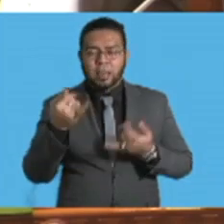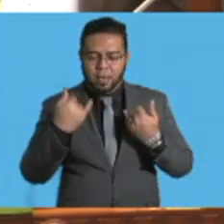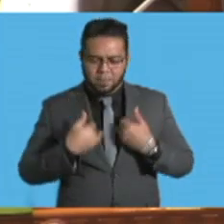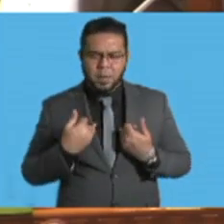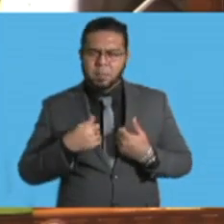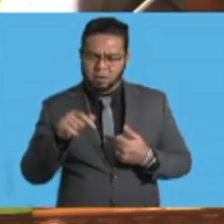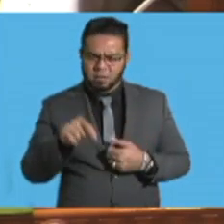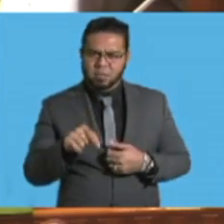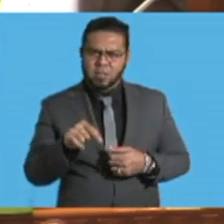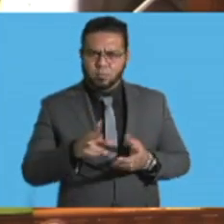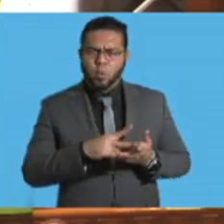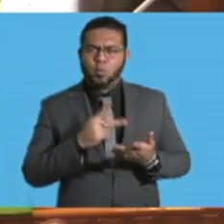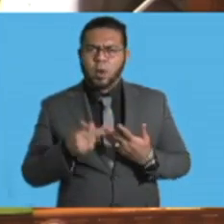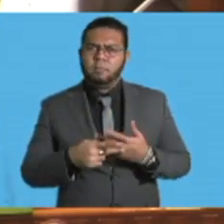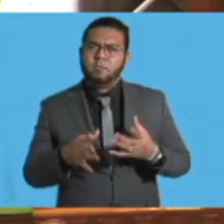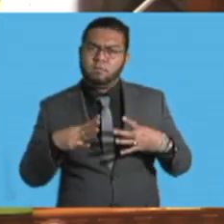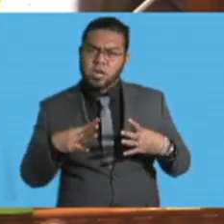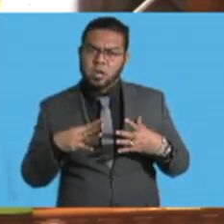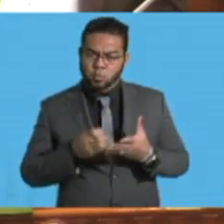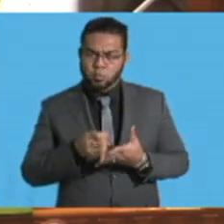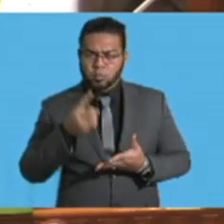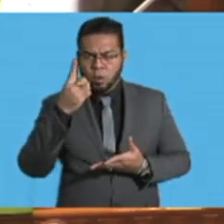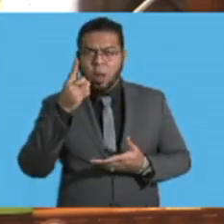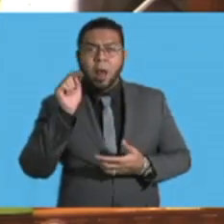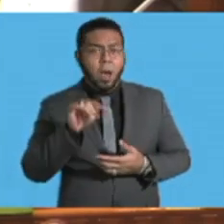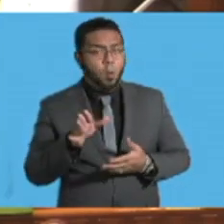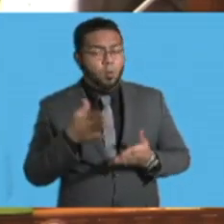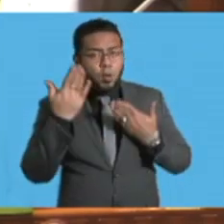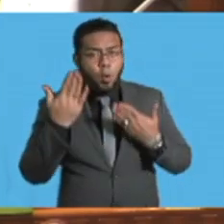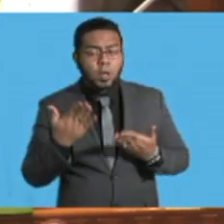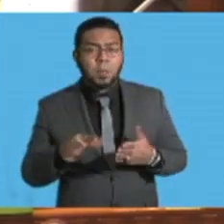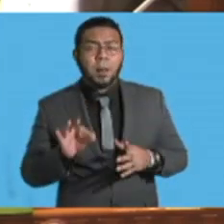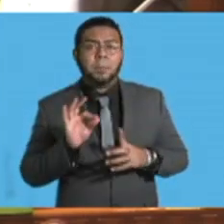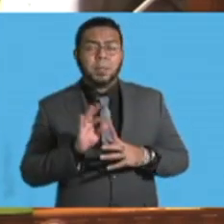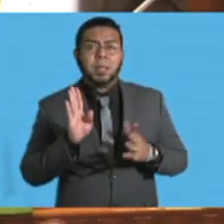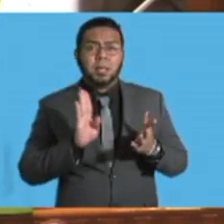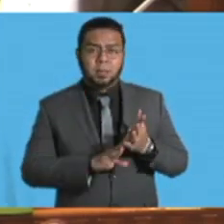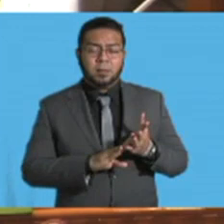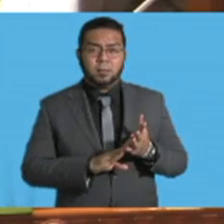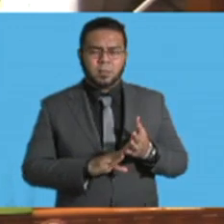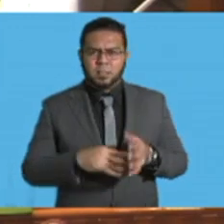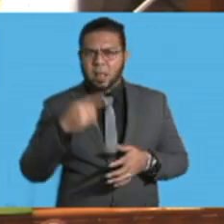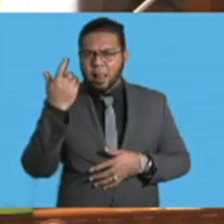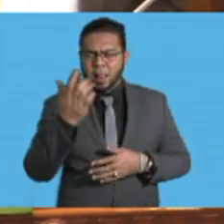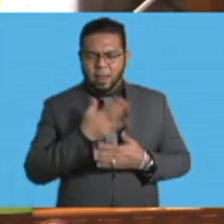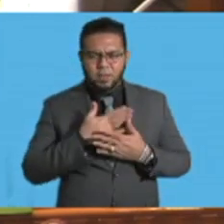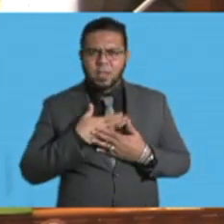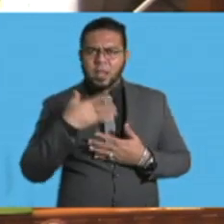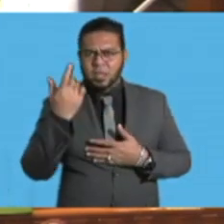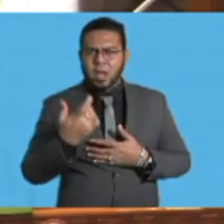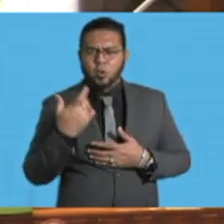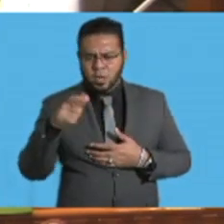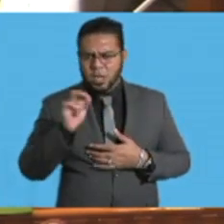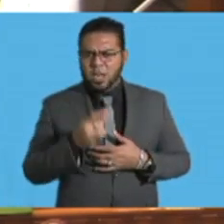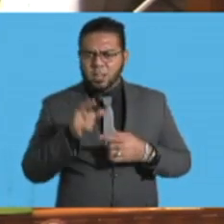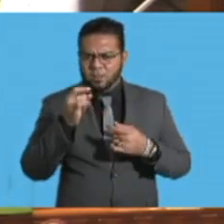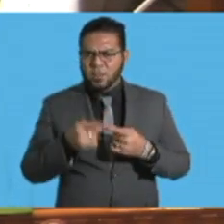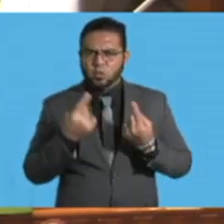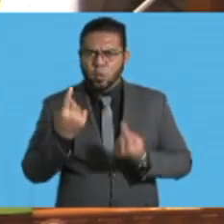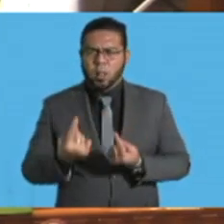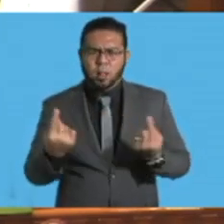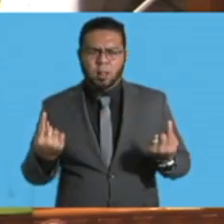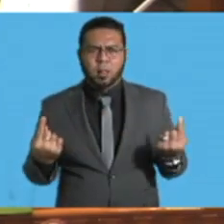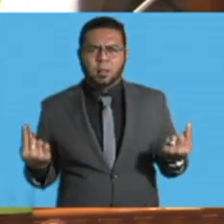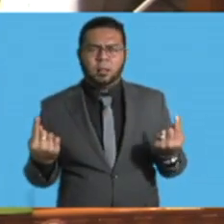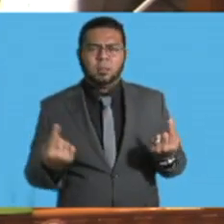this. Madam Speaker, our Honorable Prime Minister is a loving and caring individual. He blends